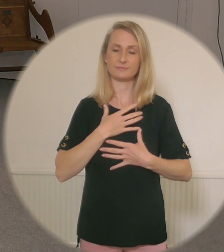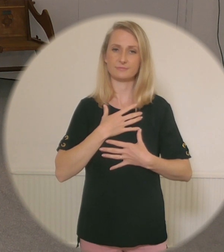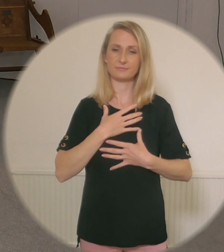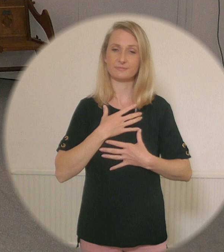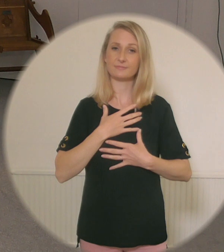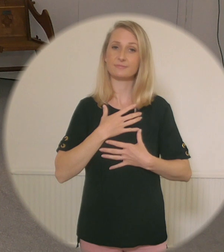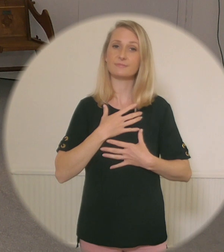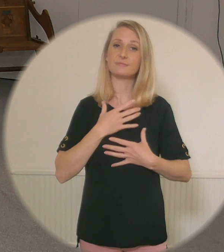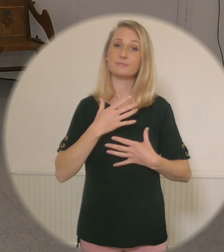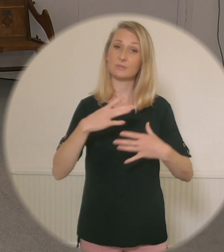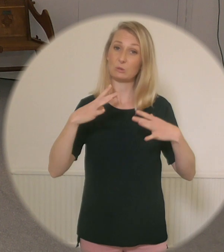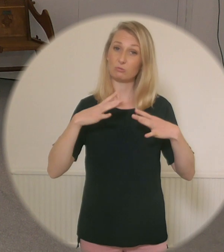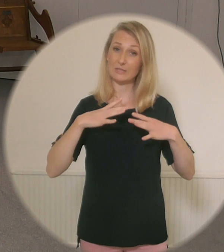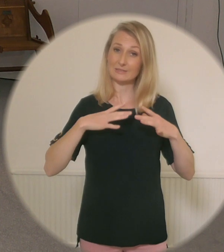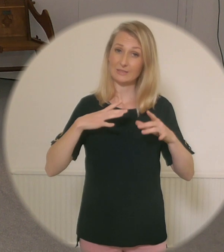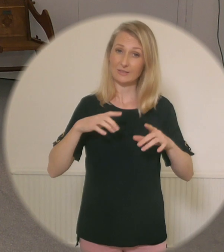And then we'll get ready to come up.